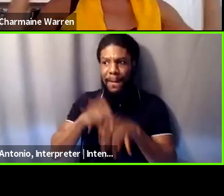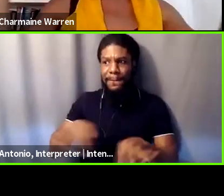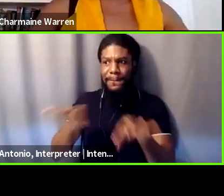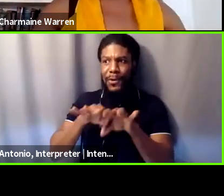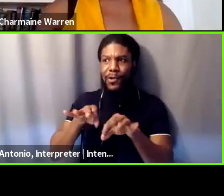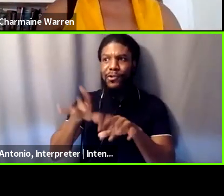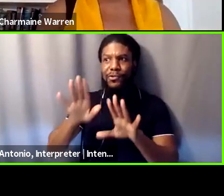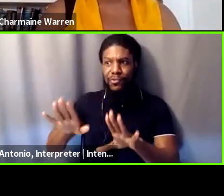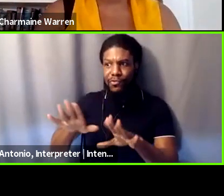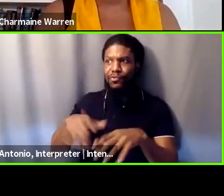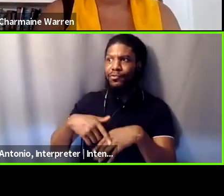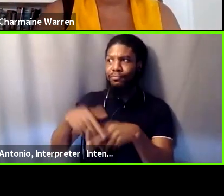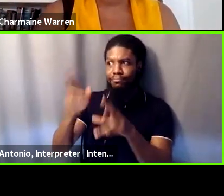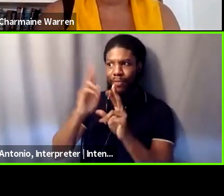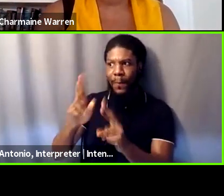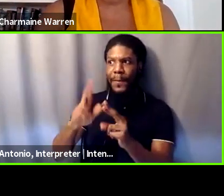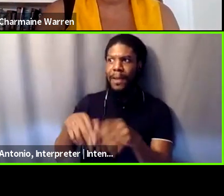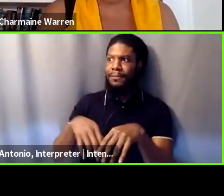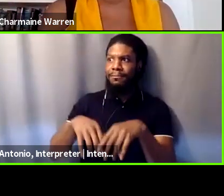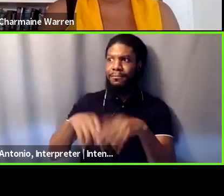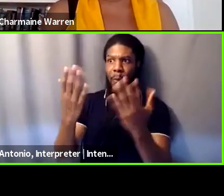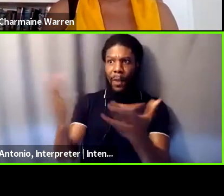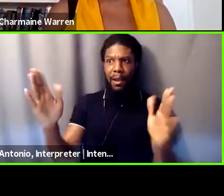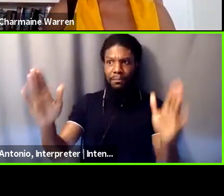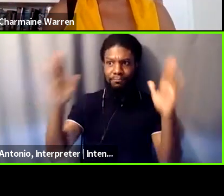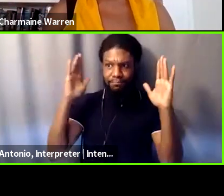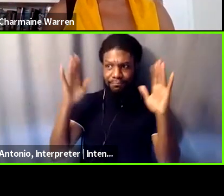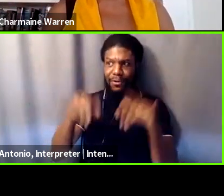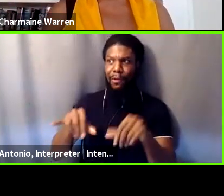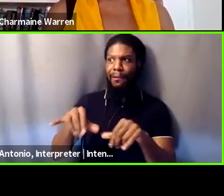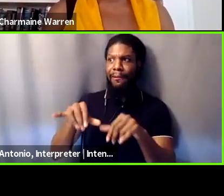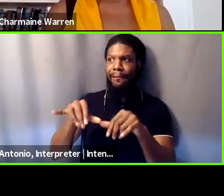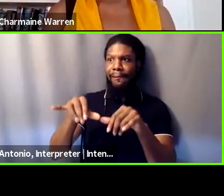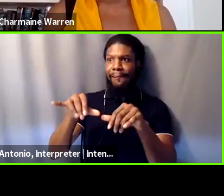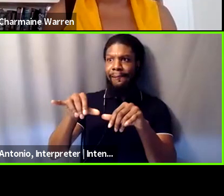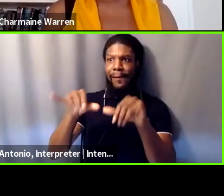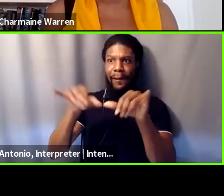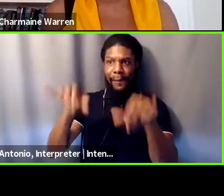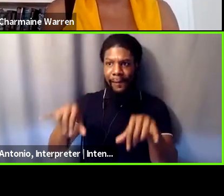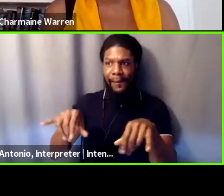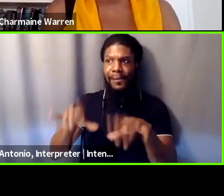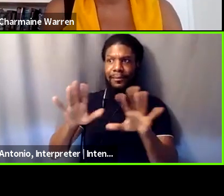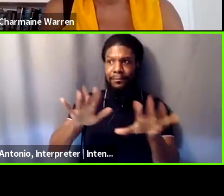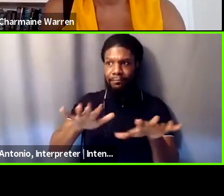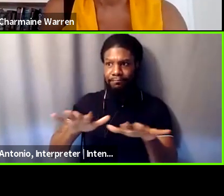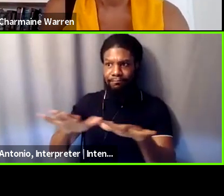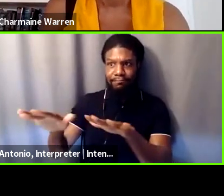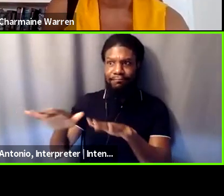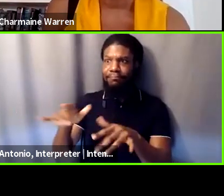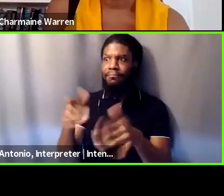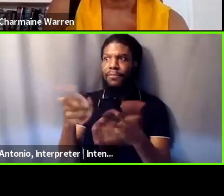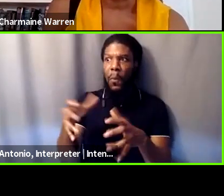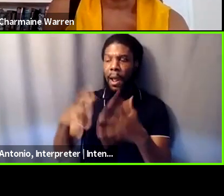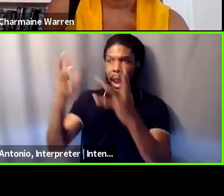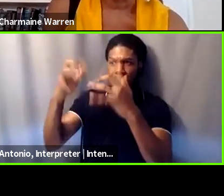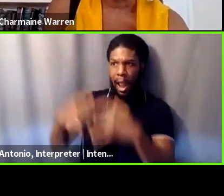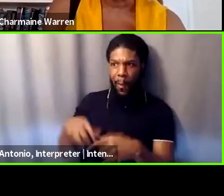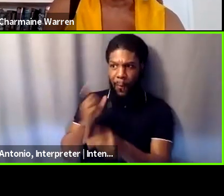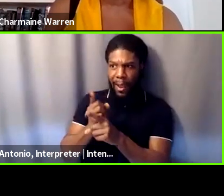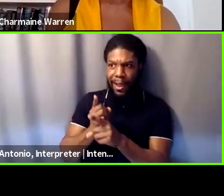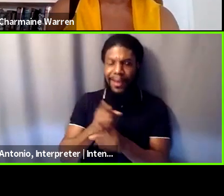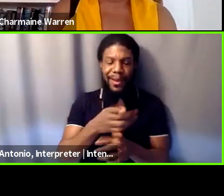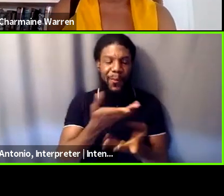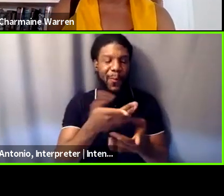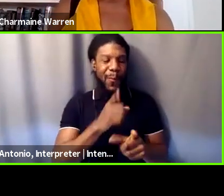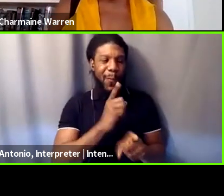I'm only one. Versus the big family, right? Oh my, it's not safe. I really thought about this my whole